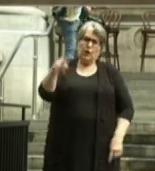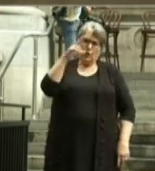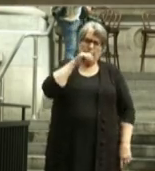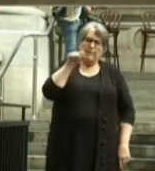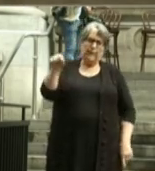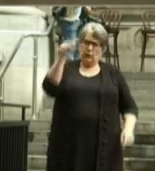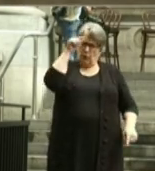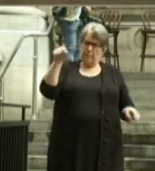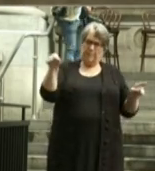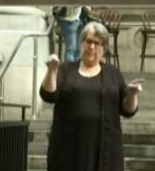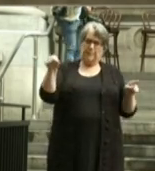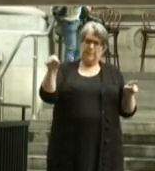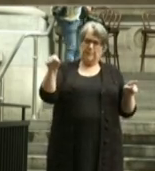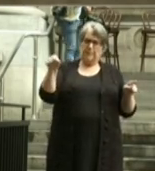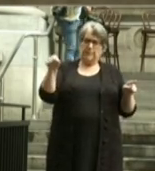young fella?